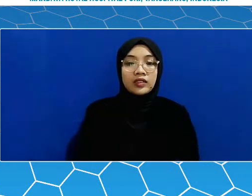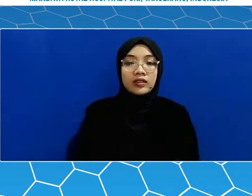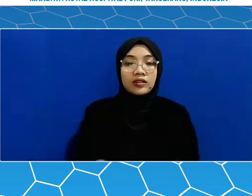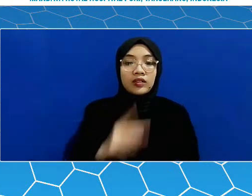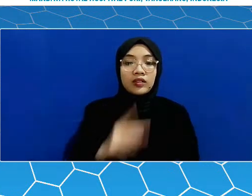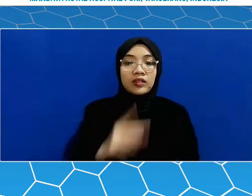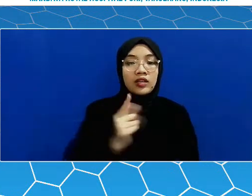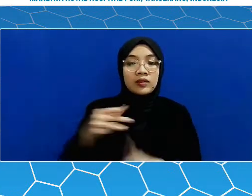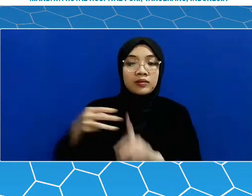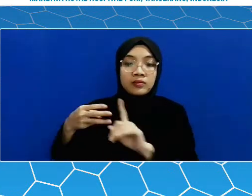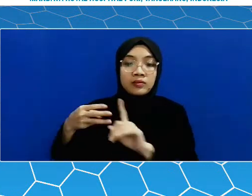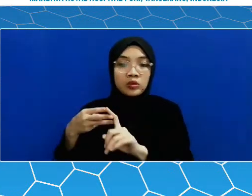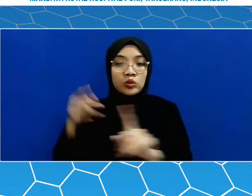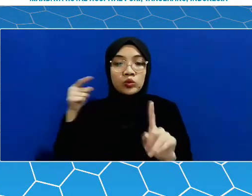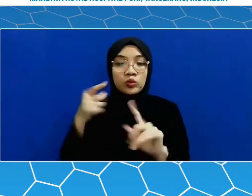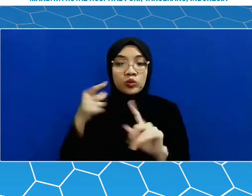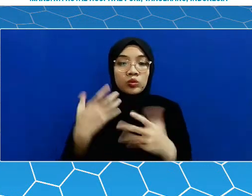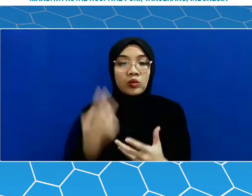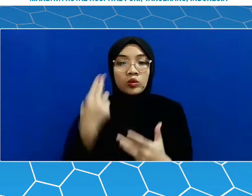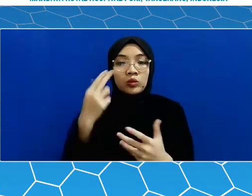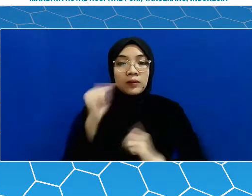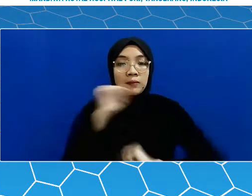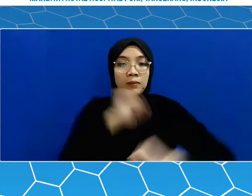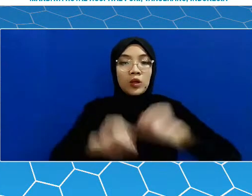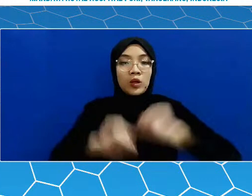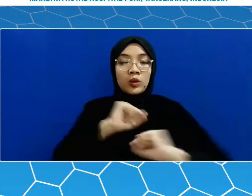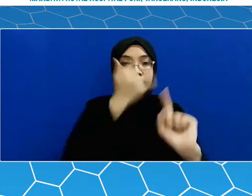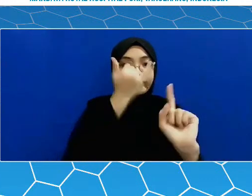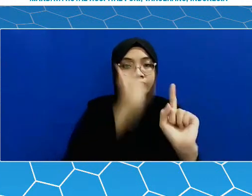their problems. Slide.